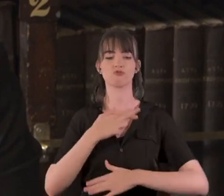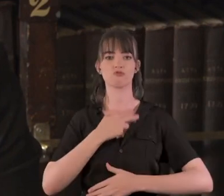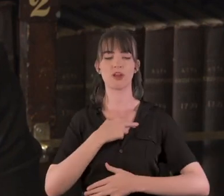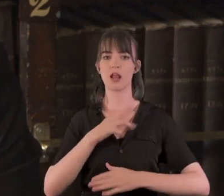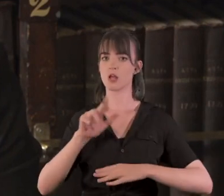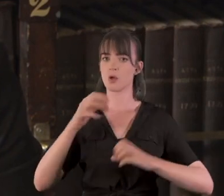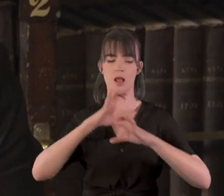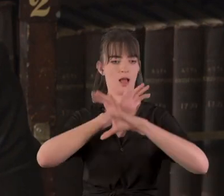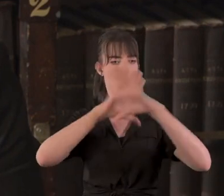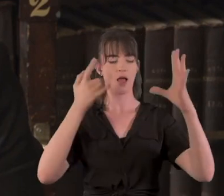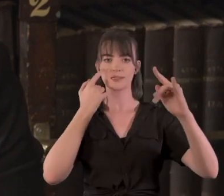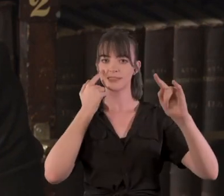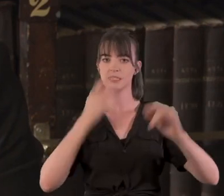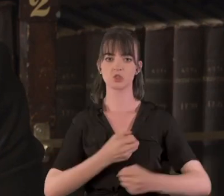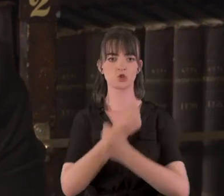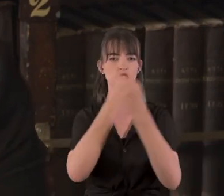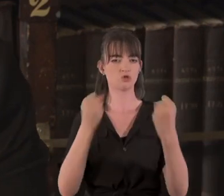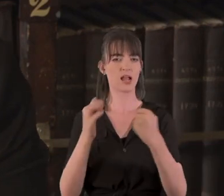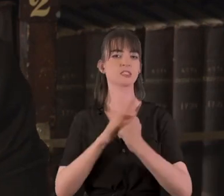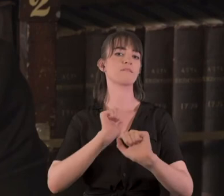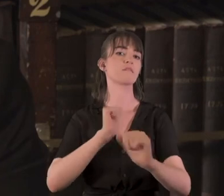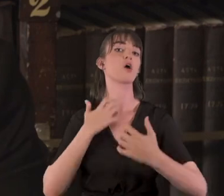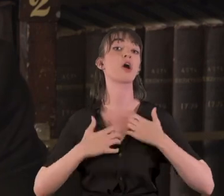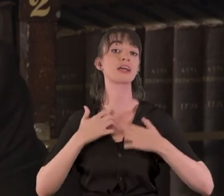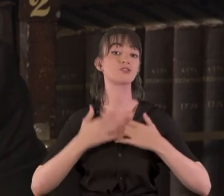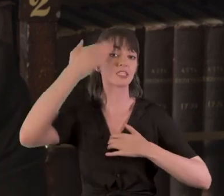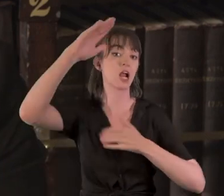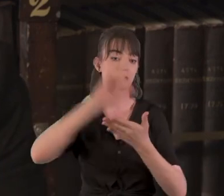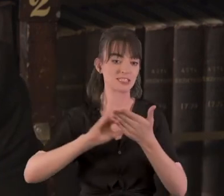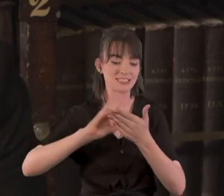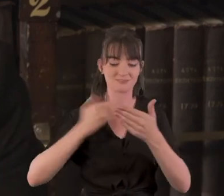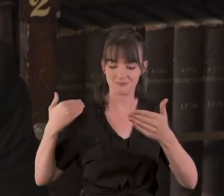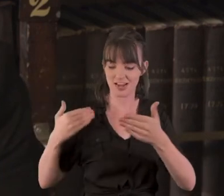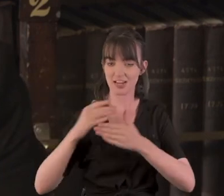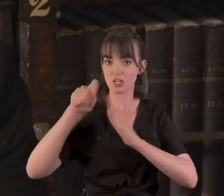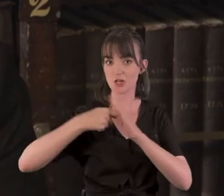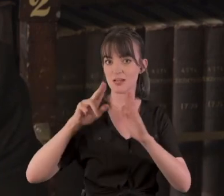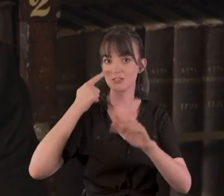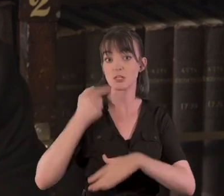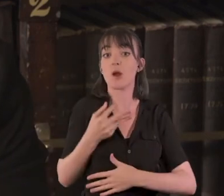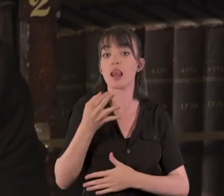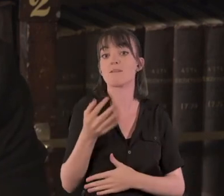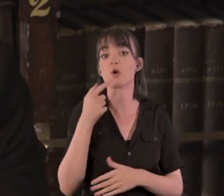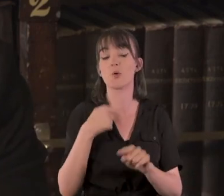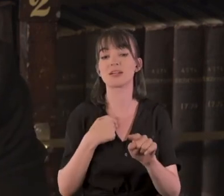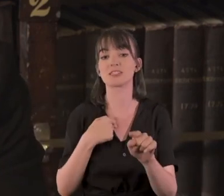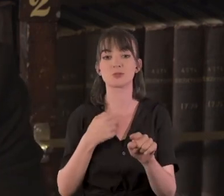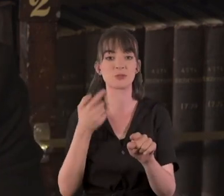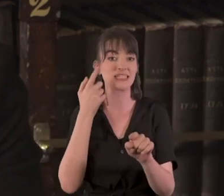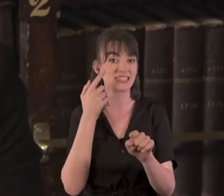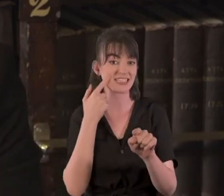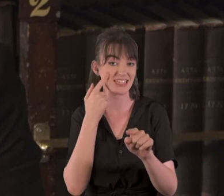the strengths of your interest in Irish history through your series of documentaries. And we very much look forward to seeing the one which